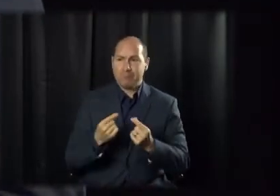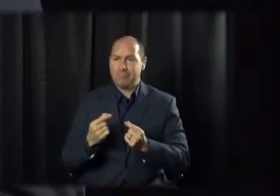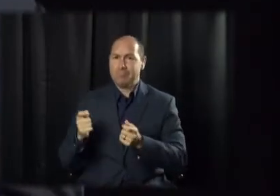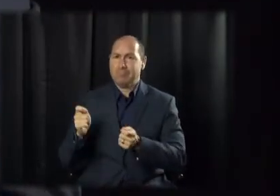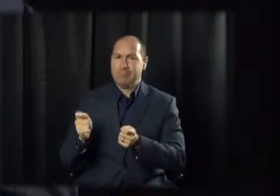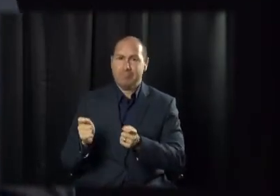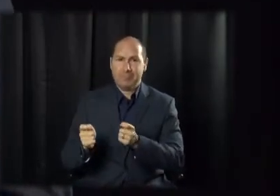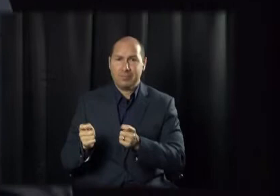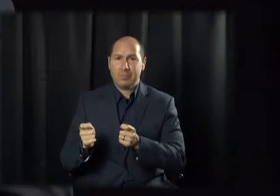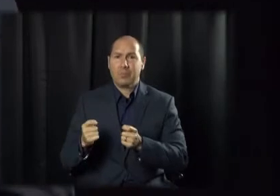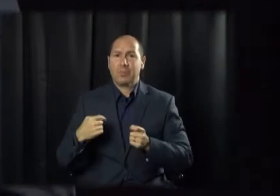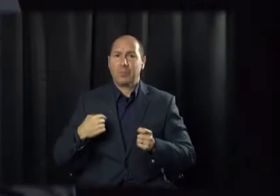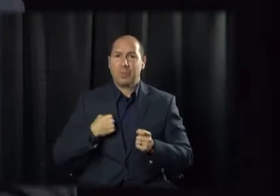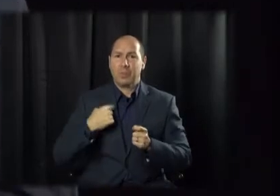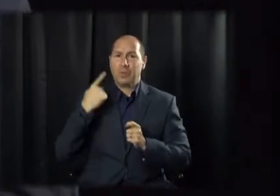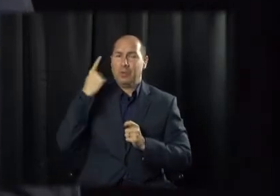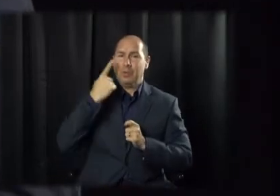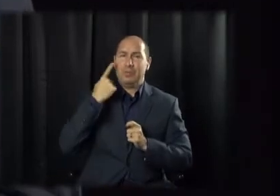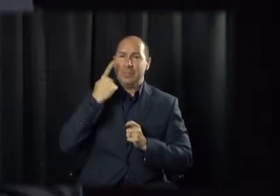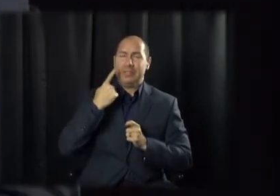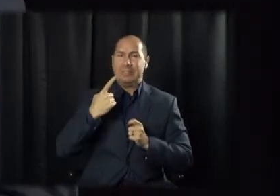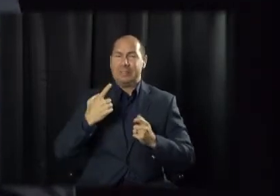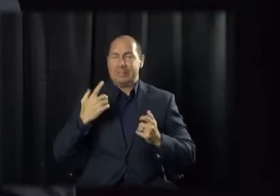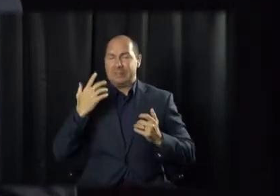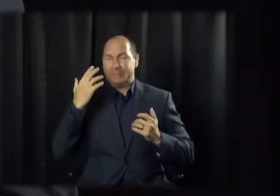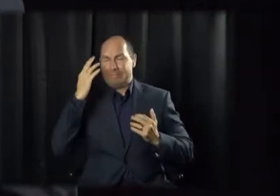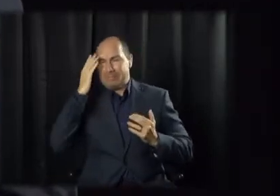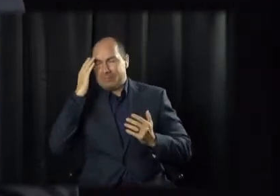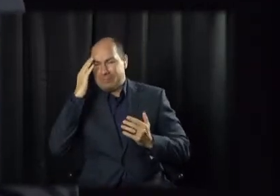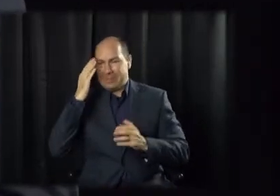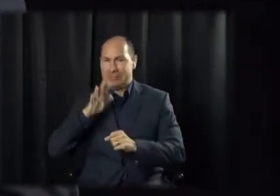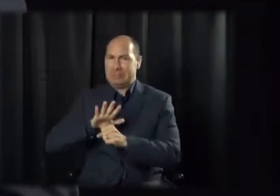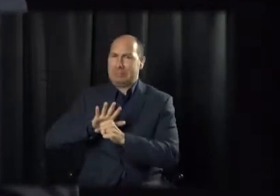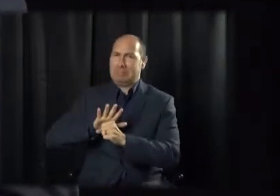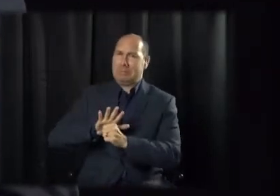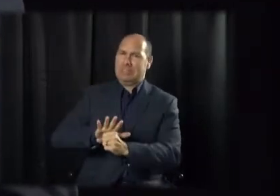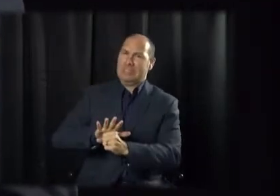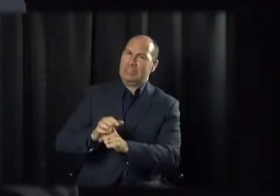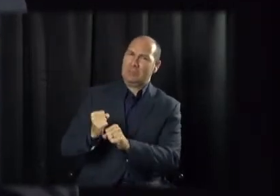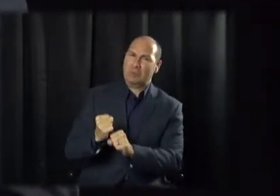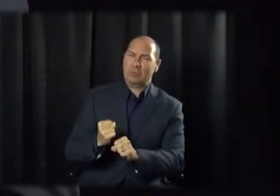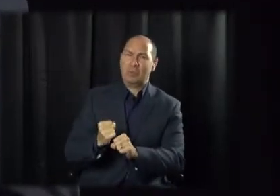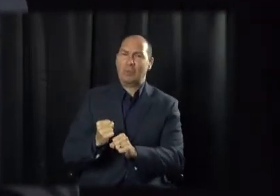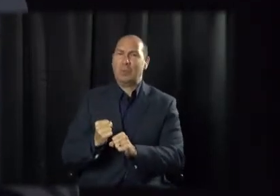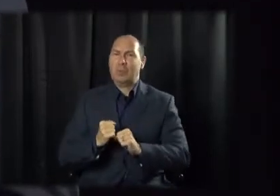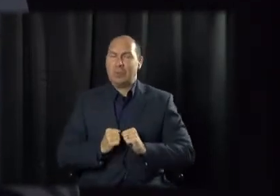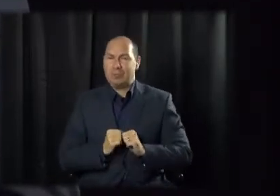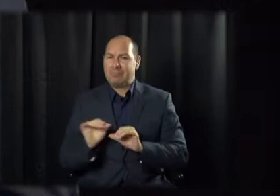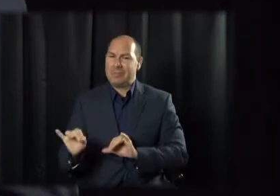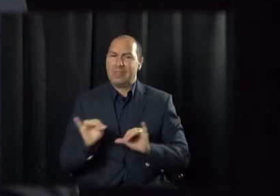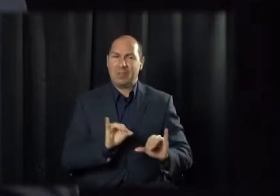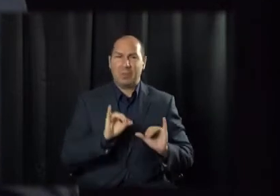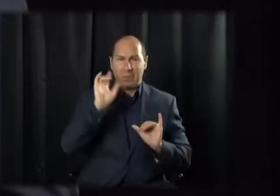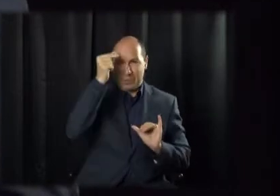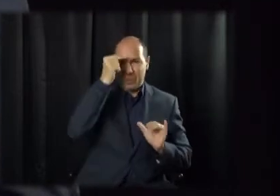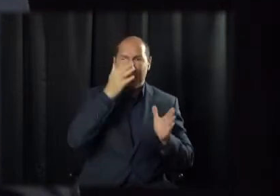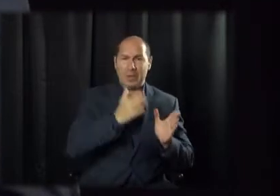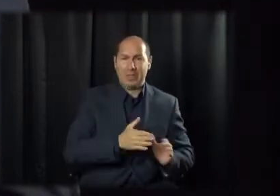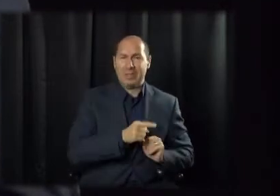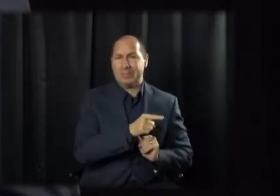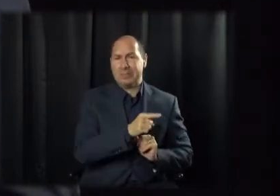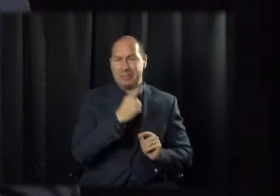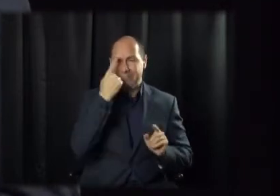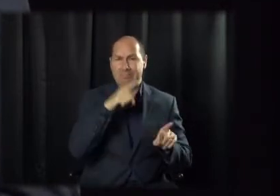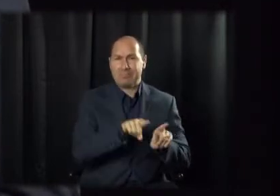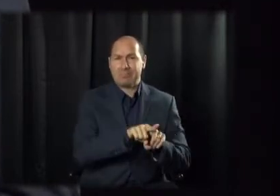I'm concerned about pressing too hard, and I also appreciate the comments of the governor. So the bottom line is